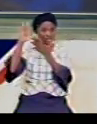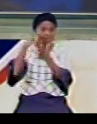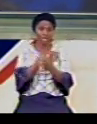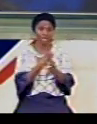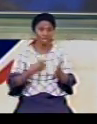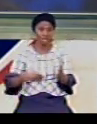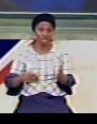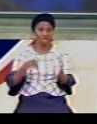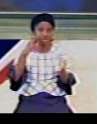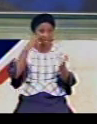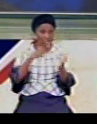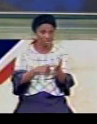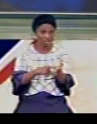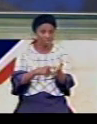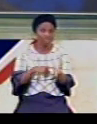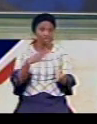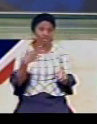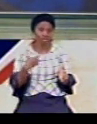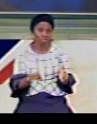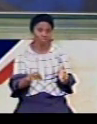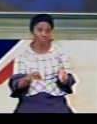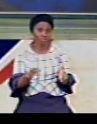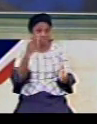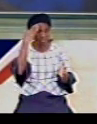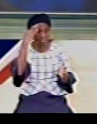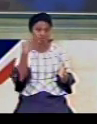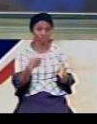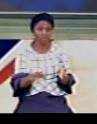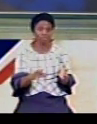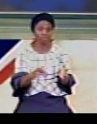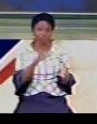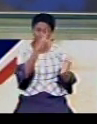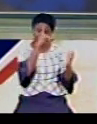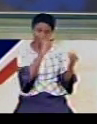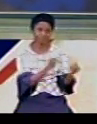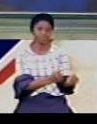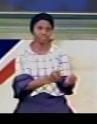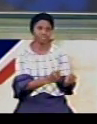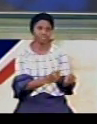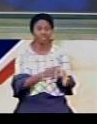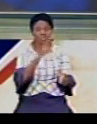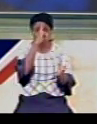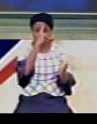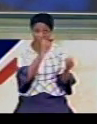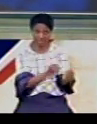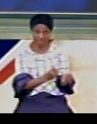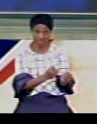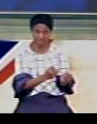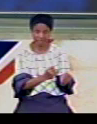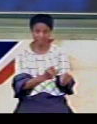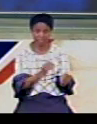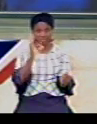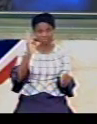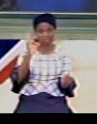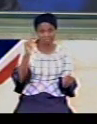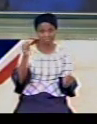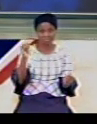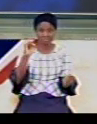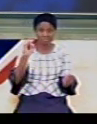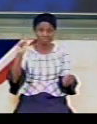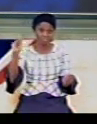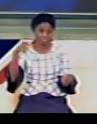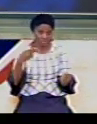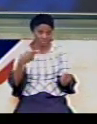realization of faith. Faith is important, very essential for our relationship